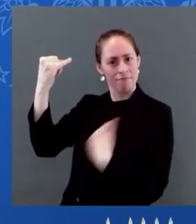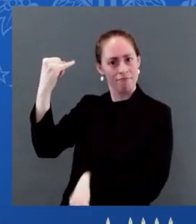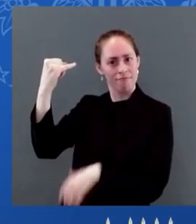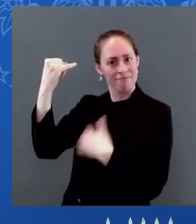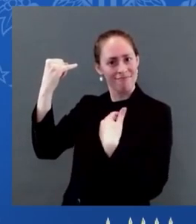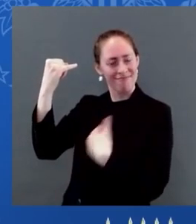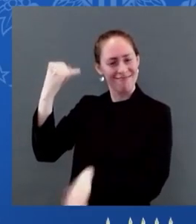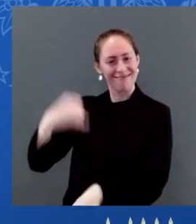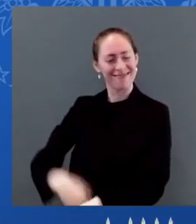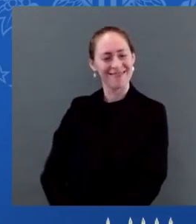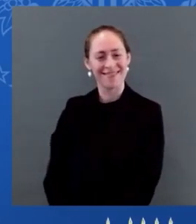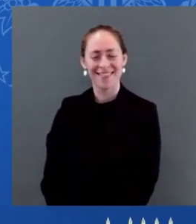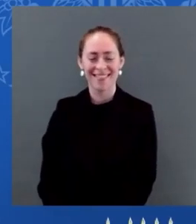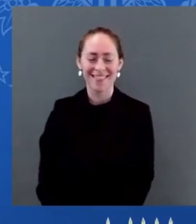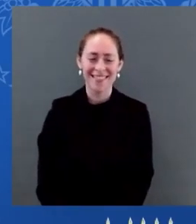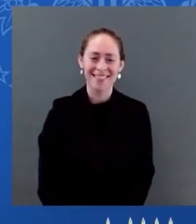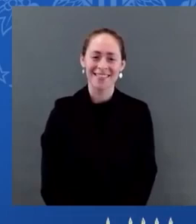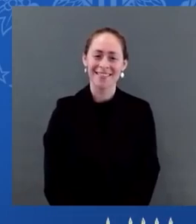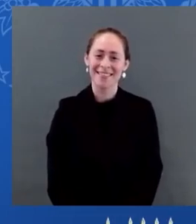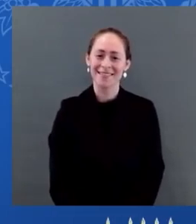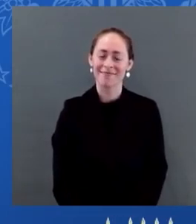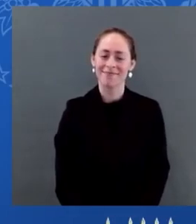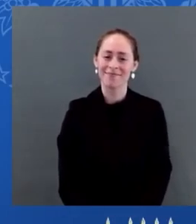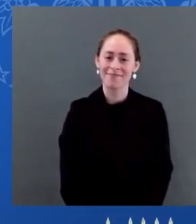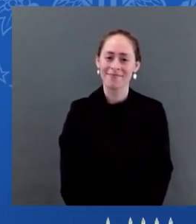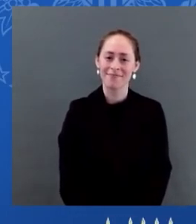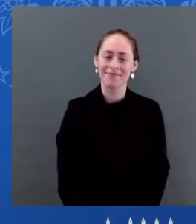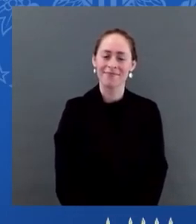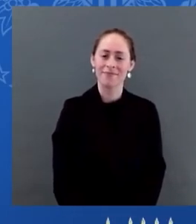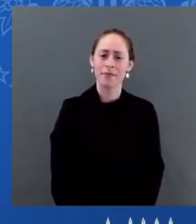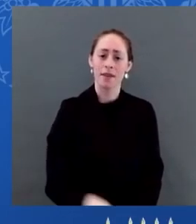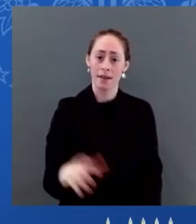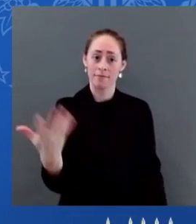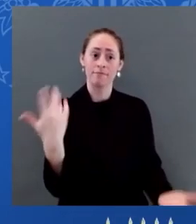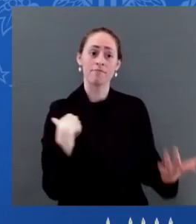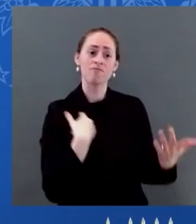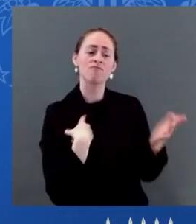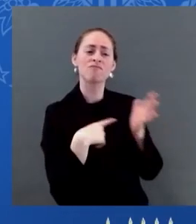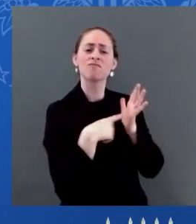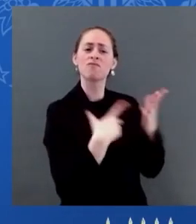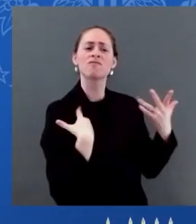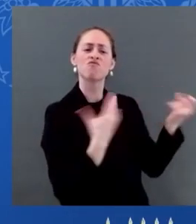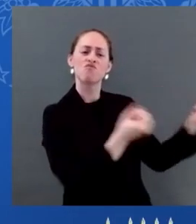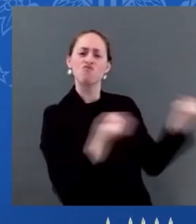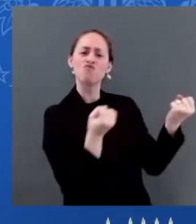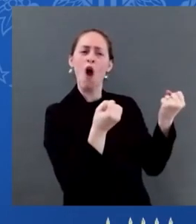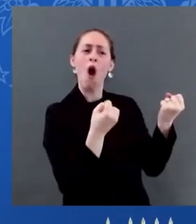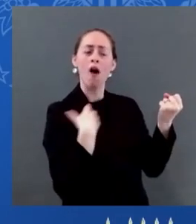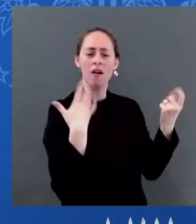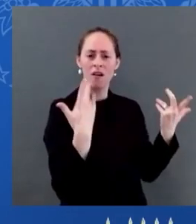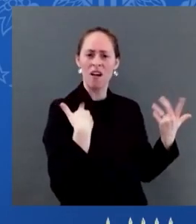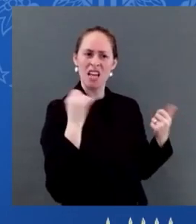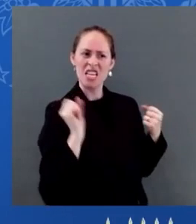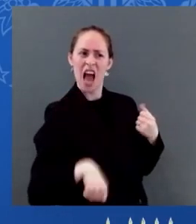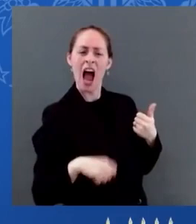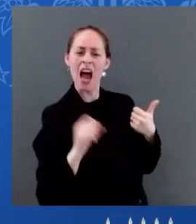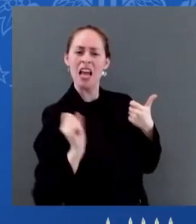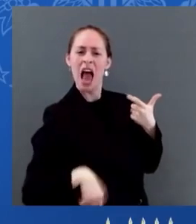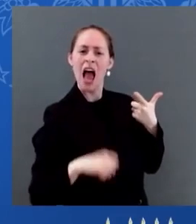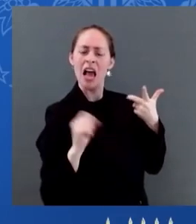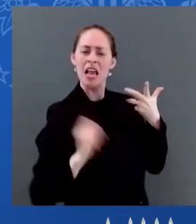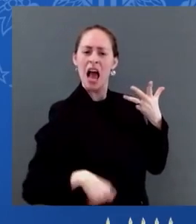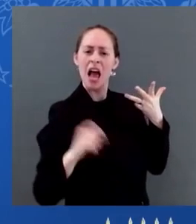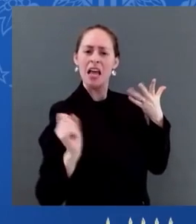example. And each successive generation, the Hanukkah story provides a powerful lesson and nourishes the wellspring of